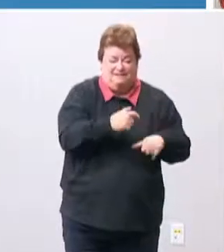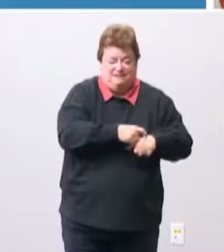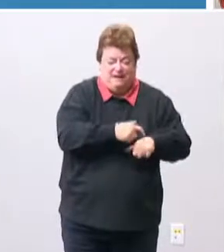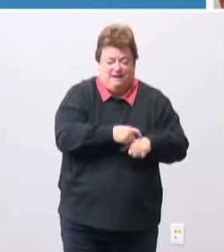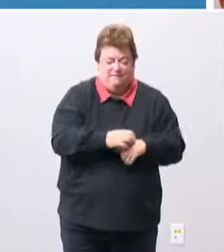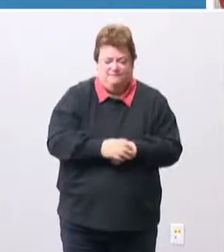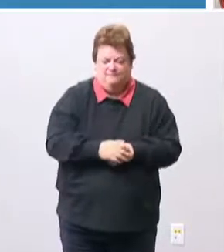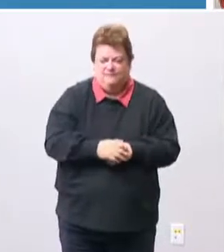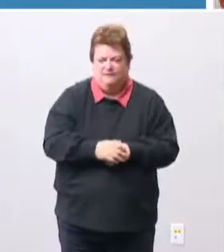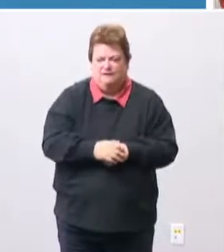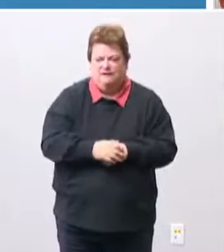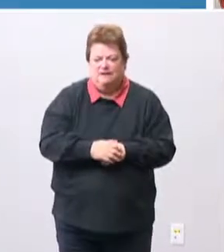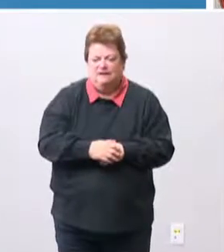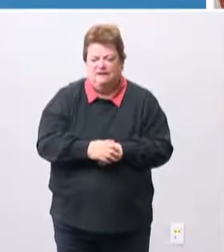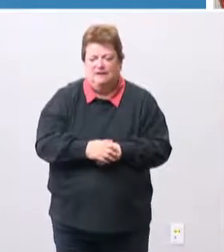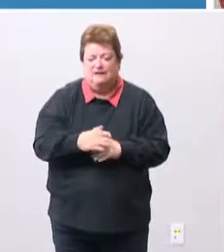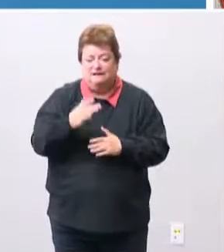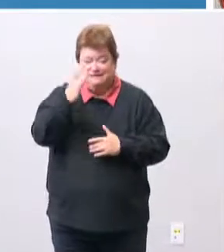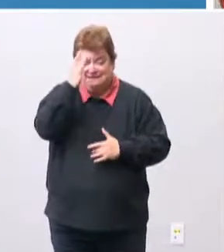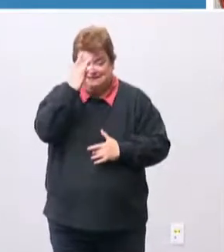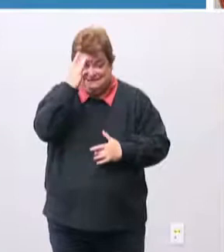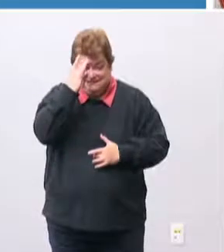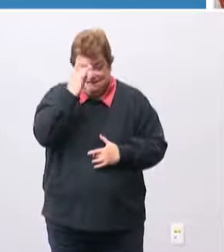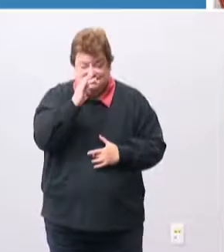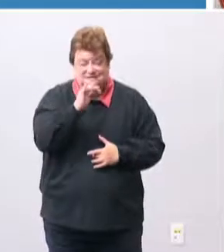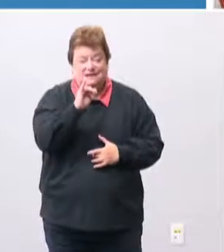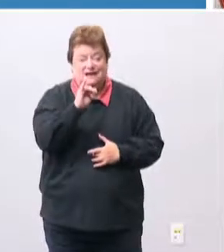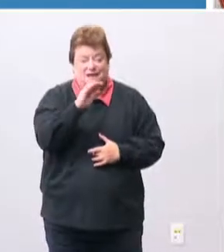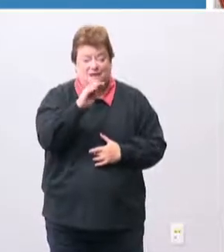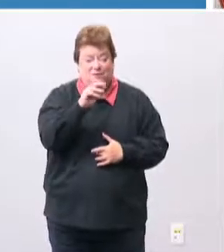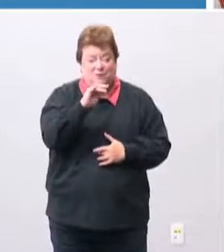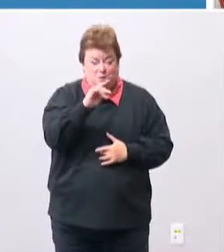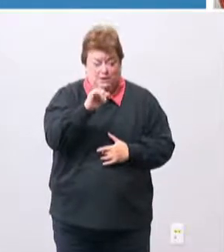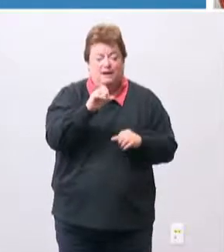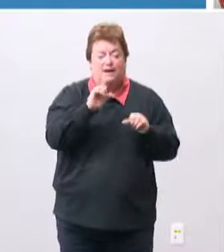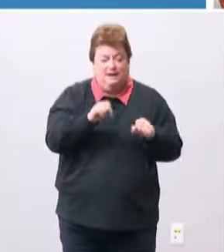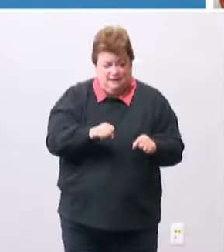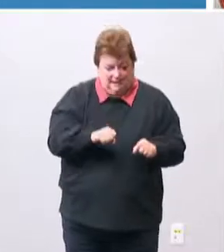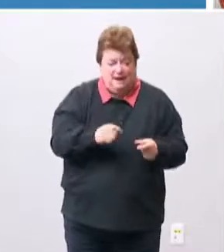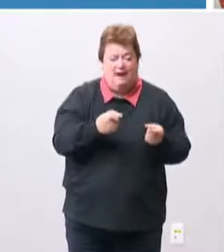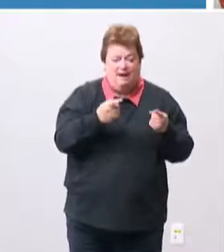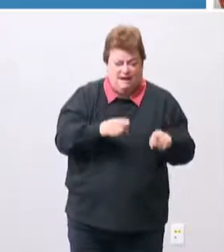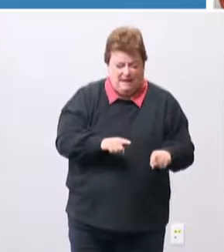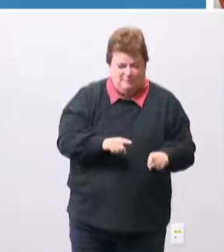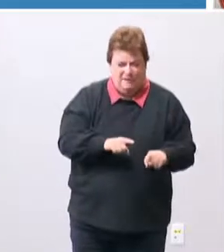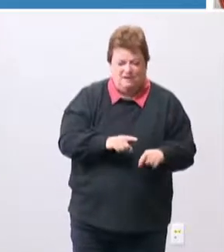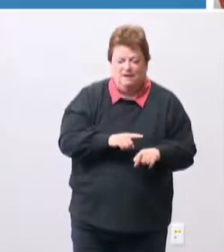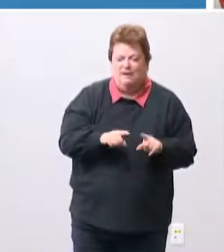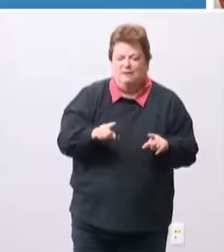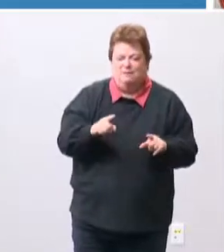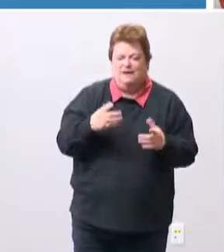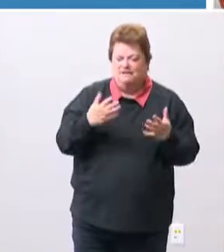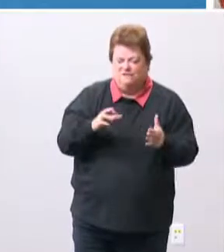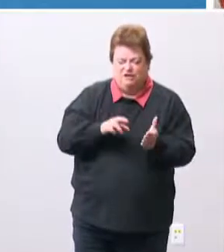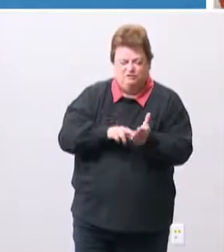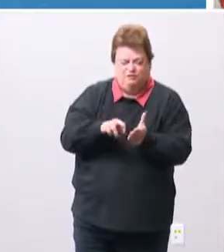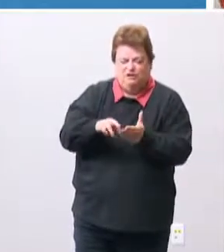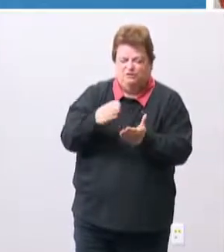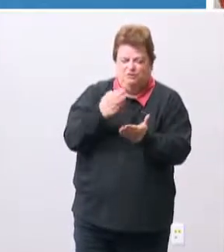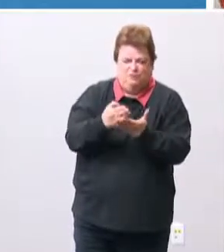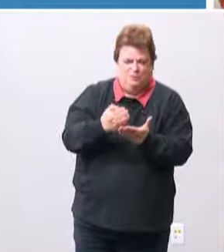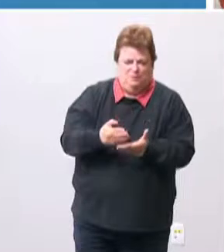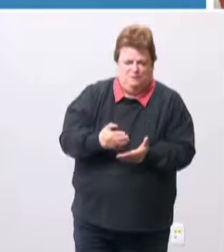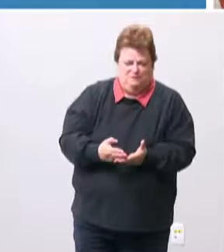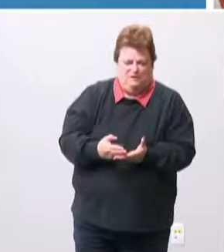time. Disease immunity exists to a certain extent, but there is research that shows that we